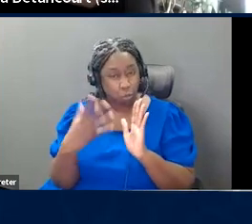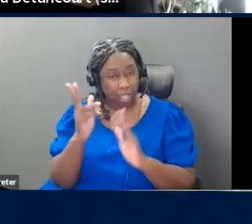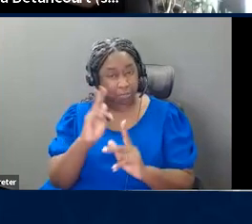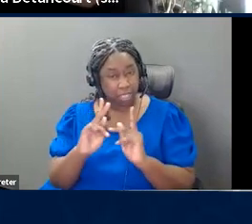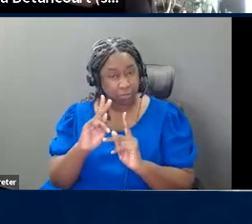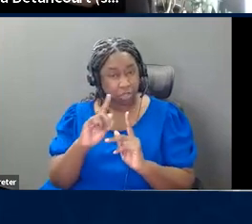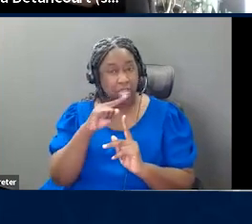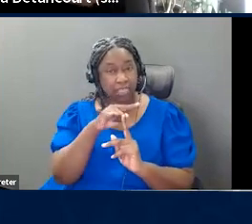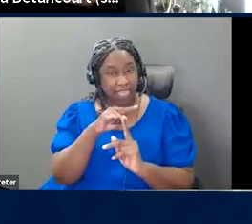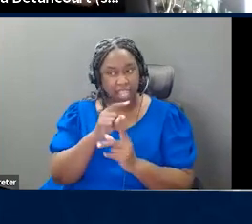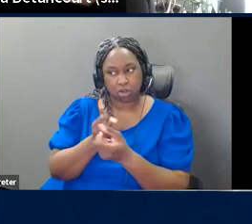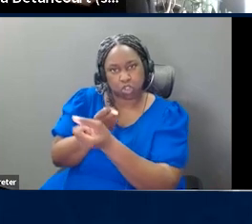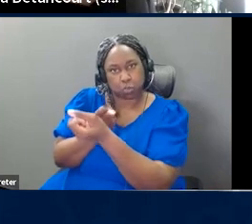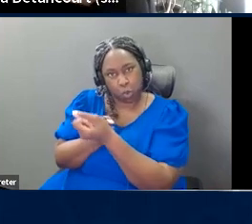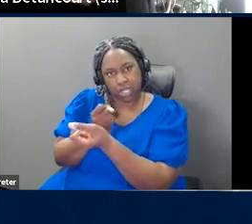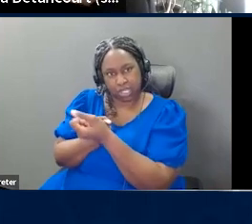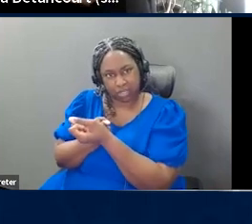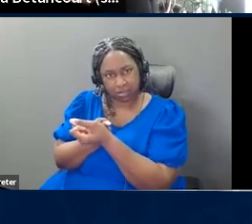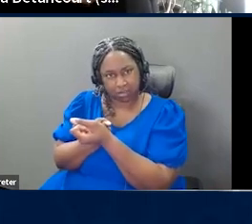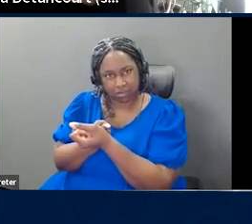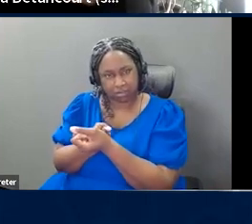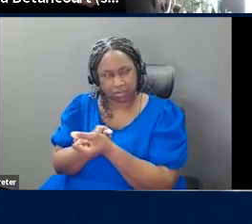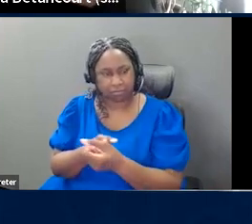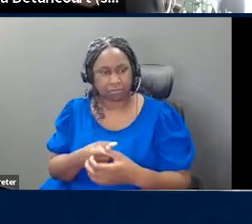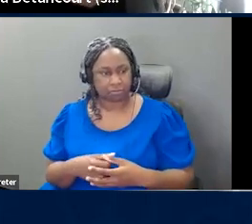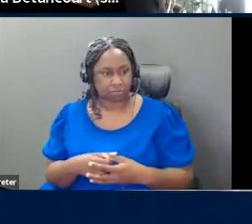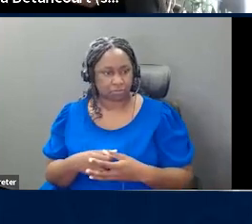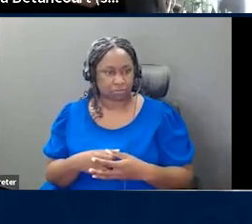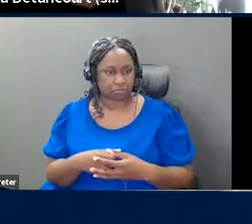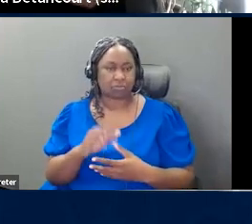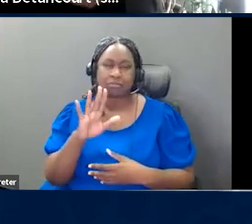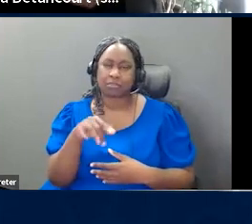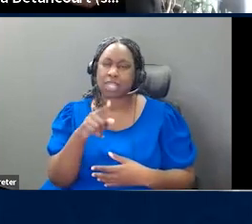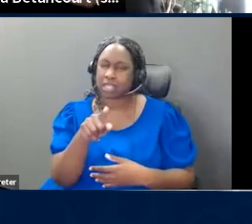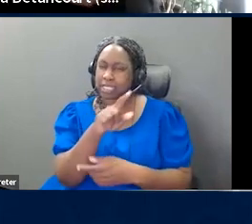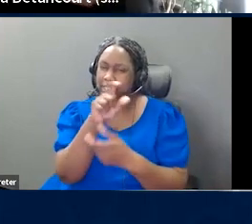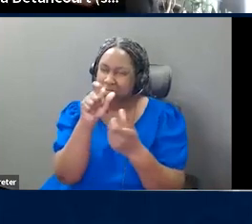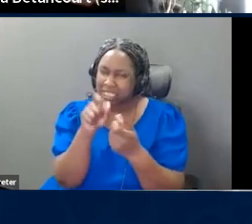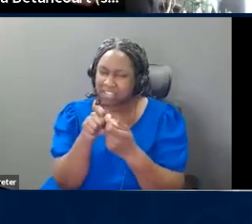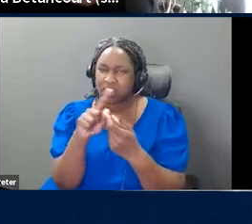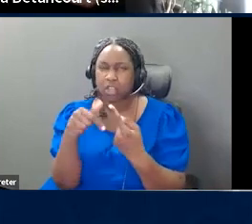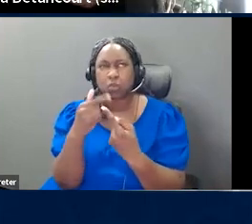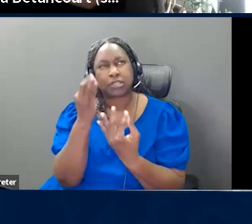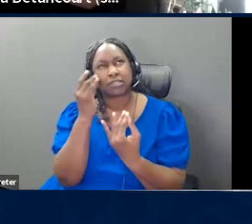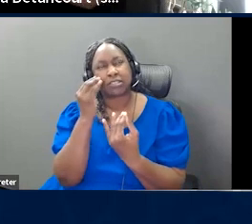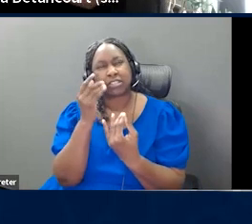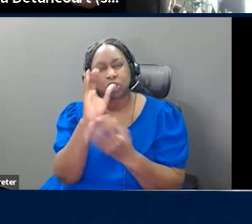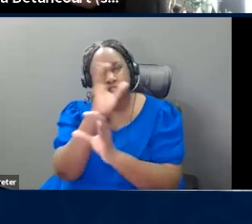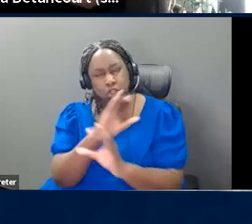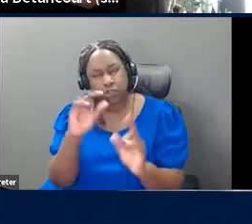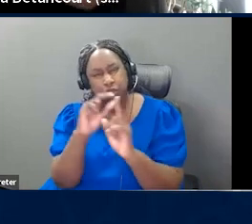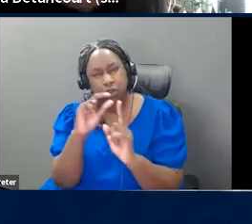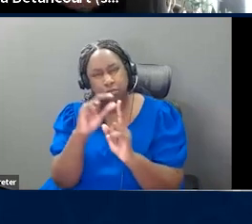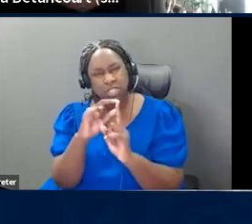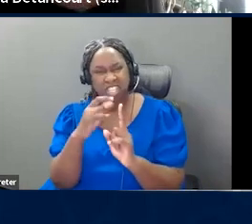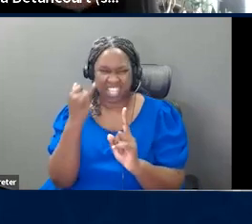supporting characters in your images. Be really specific and imaginative with your search terms, even if you feel a little